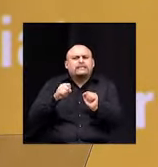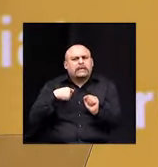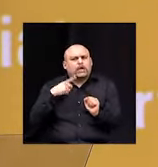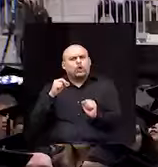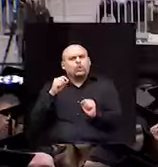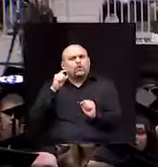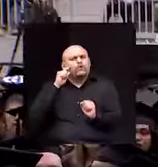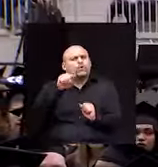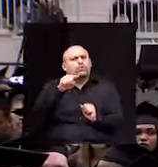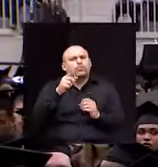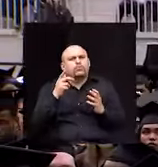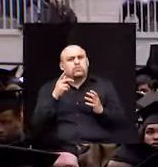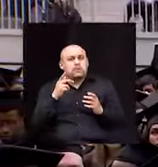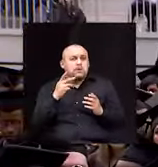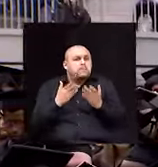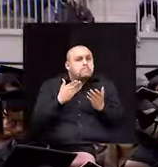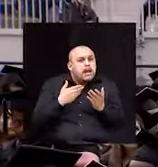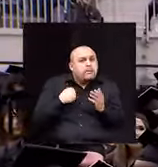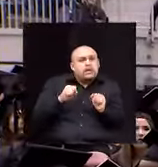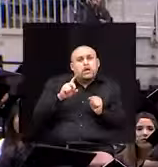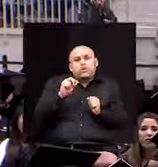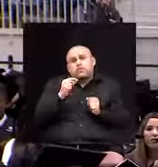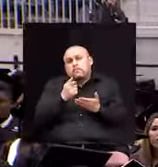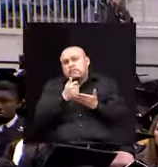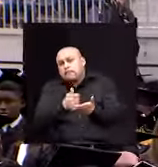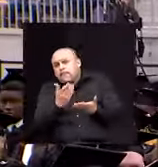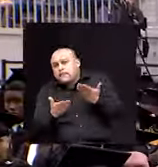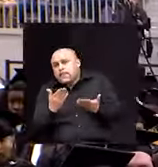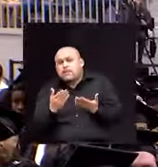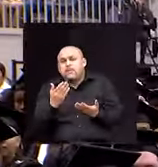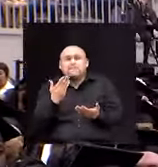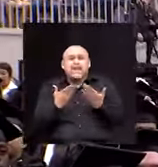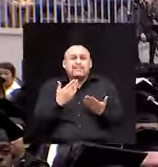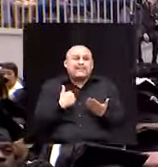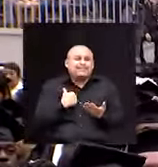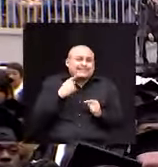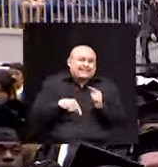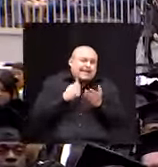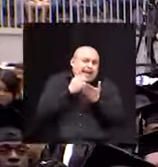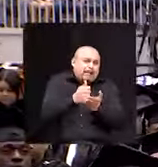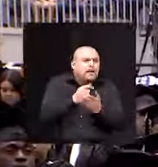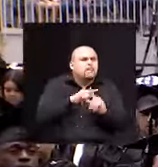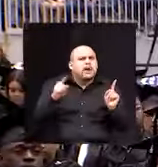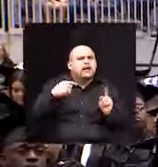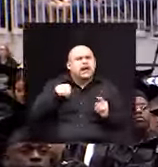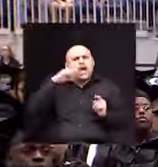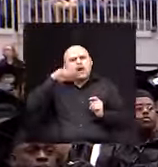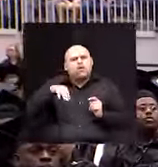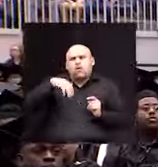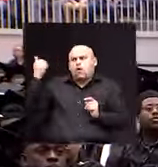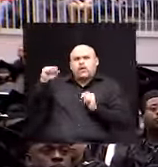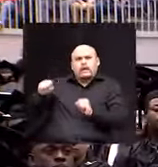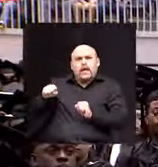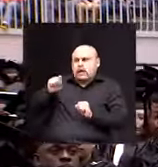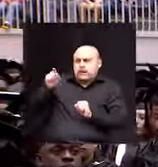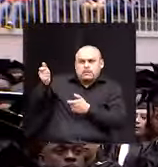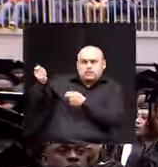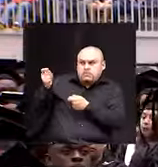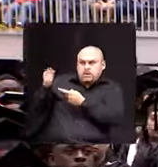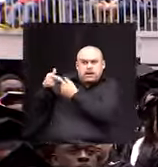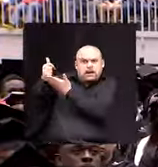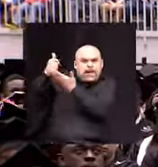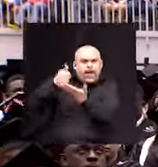you? I might be able to do something, and I might not, but I know other people who maybe can